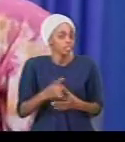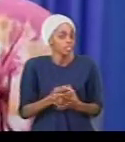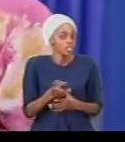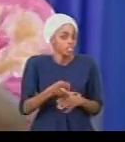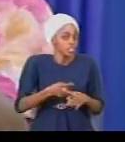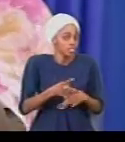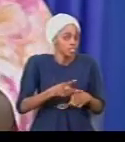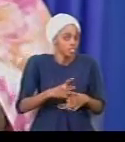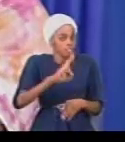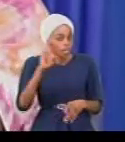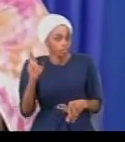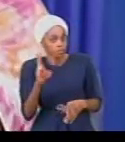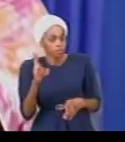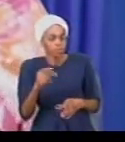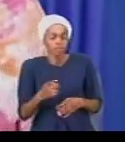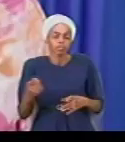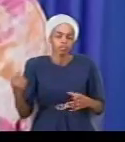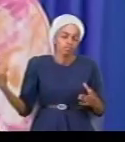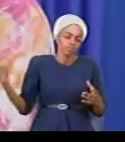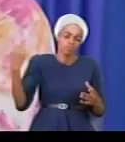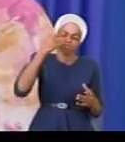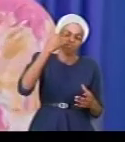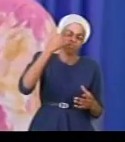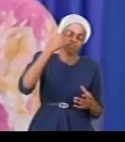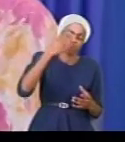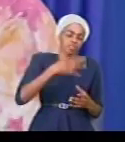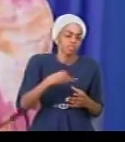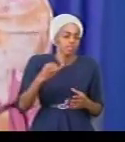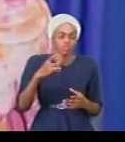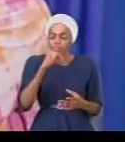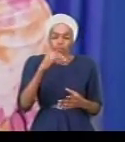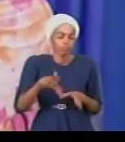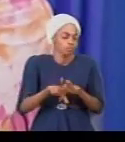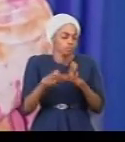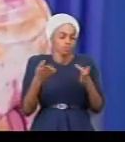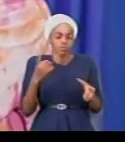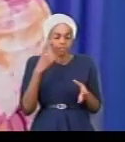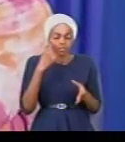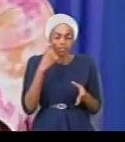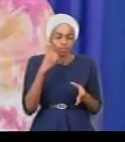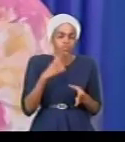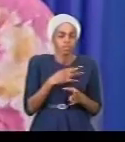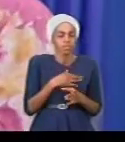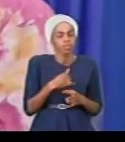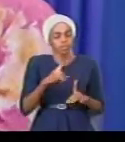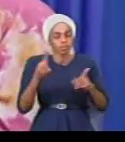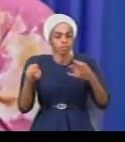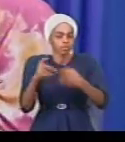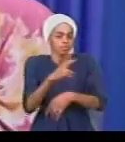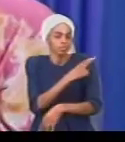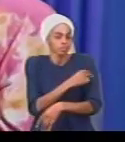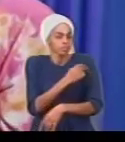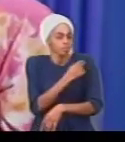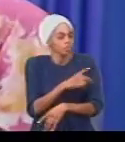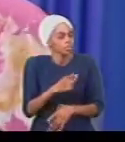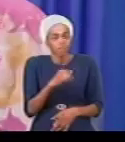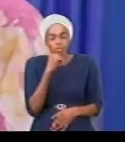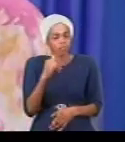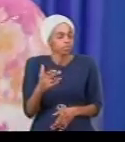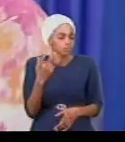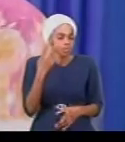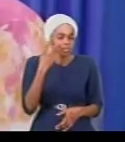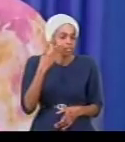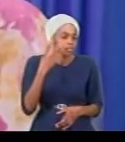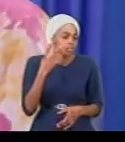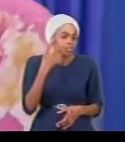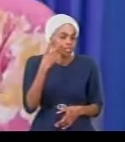to the hospital. Later, I can open the eyes, but I cannot use and see. I'm not using the second eyes and see, but I've already used drug, but it's nothing.